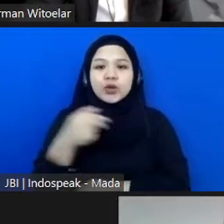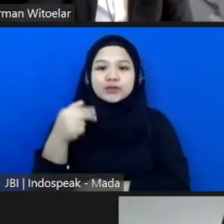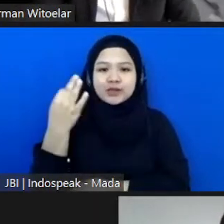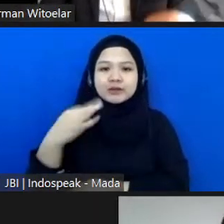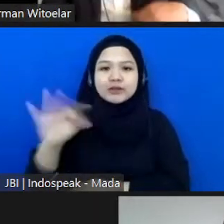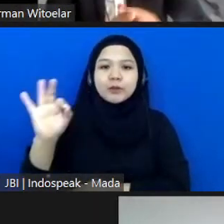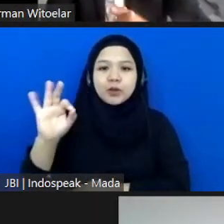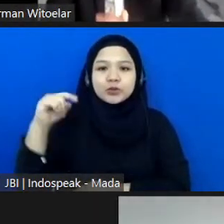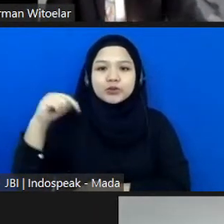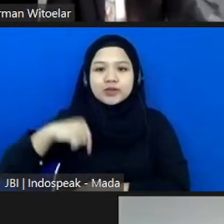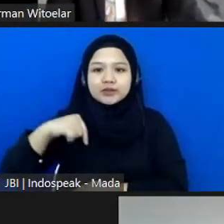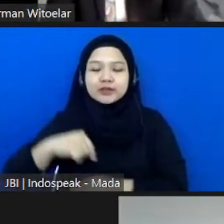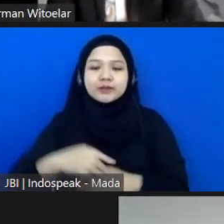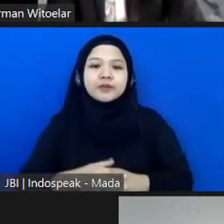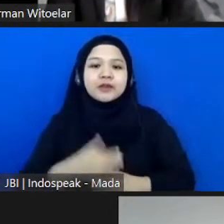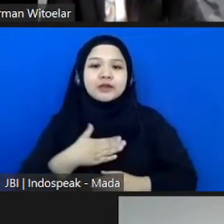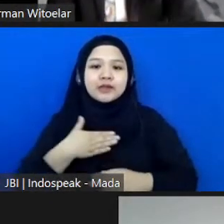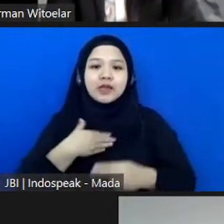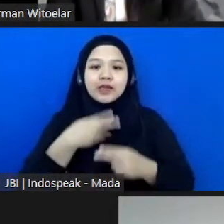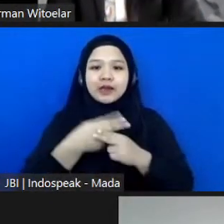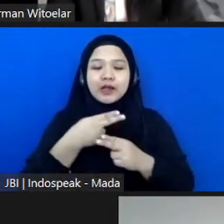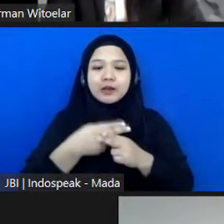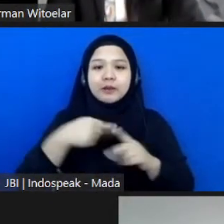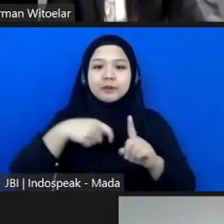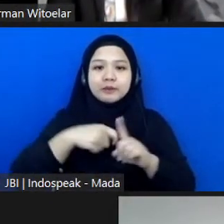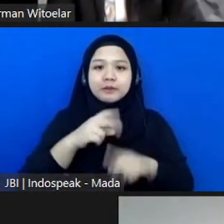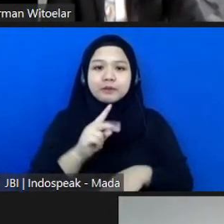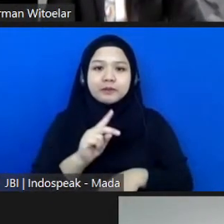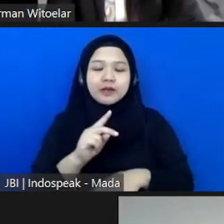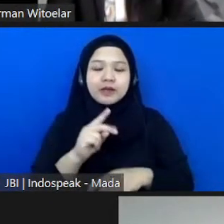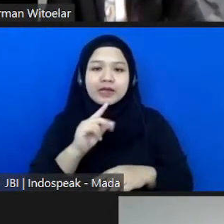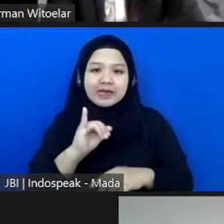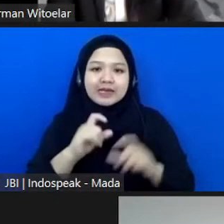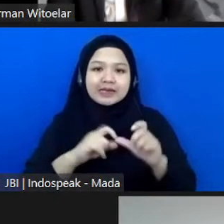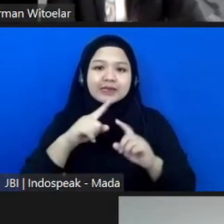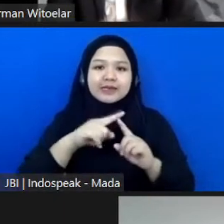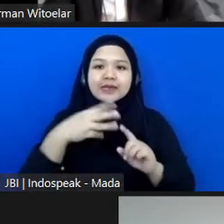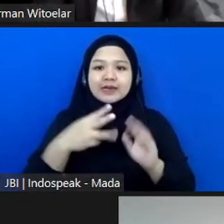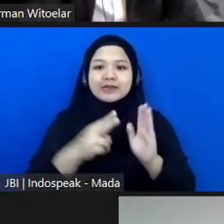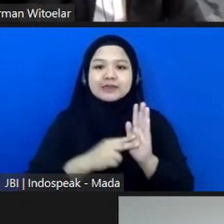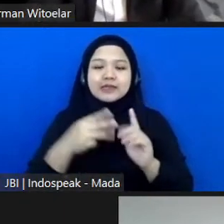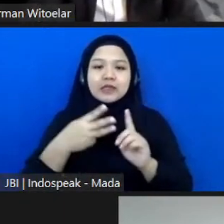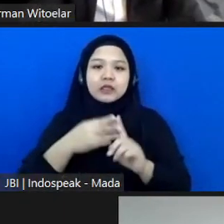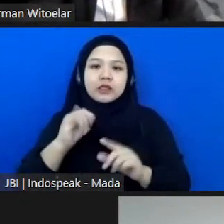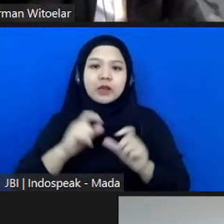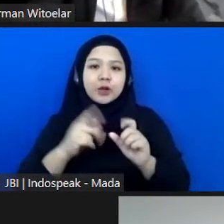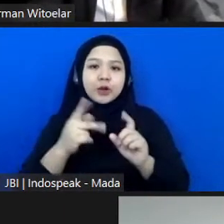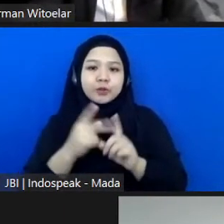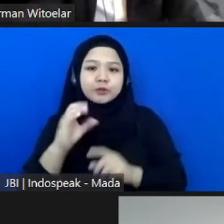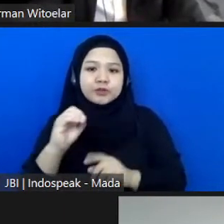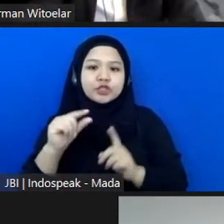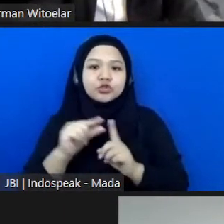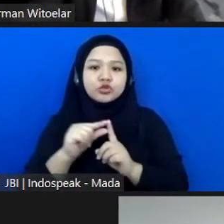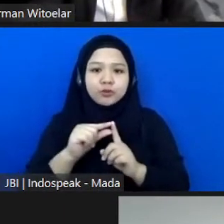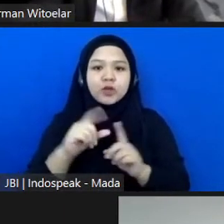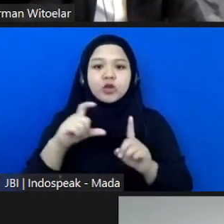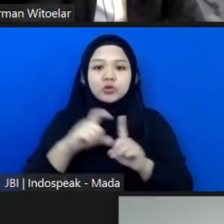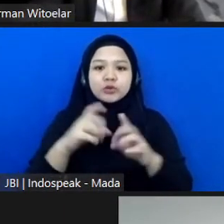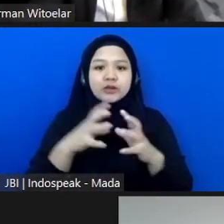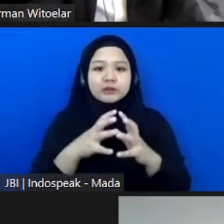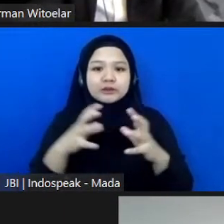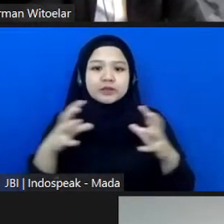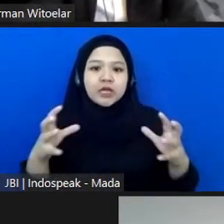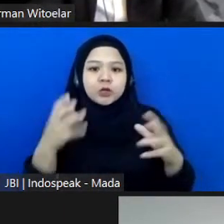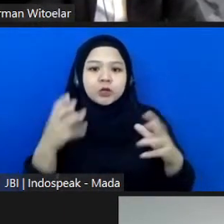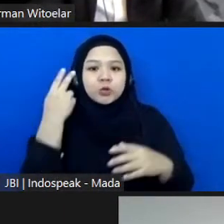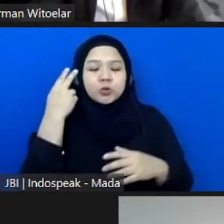Councillor, Governance and Human Development with the Department of Foreign Affairs and Trade at the Australian Embassy in Jakarta. It's my